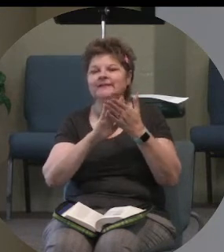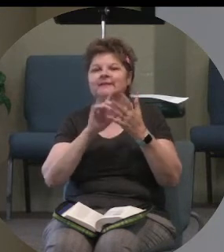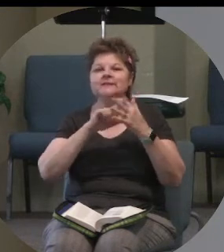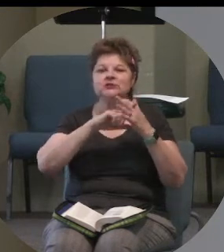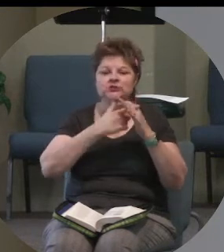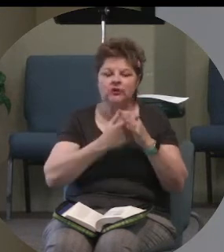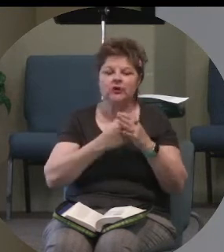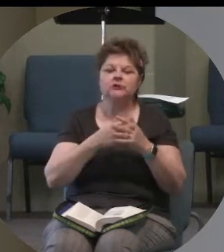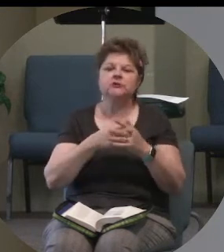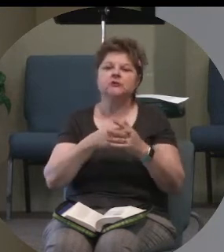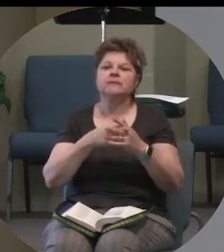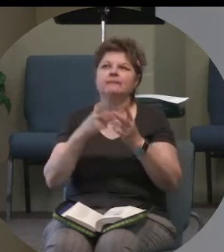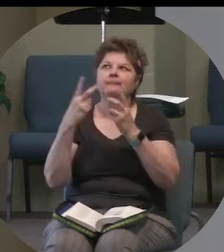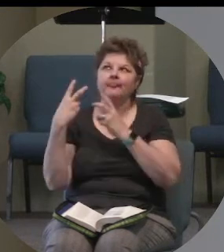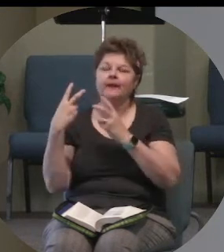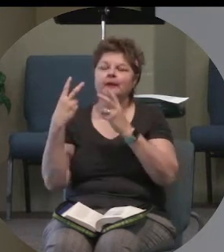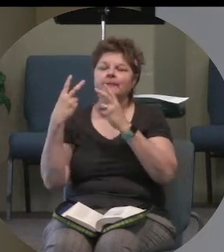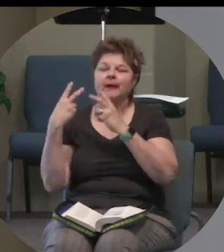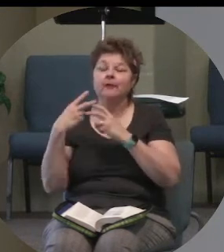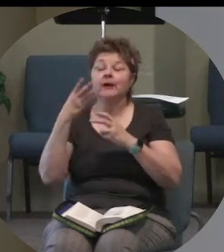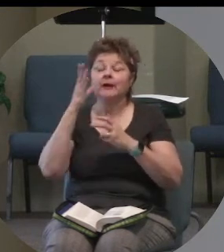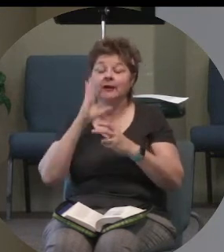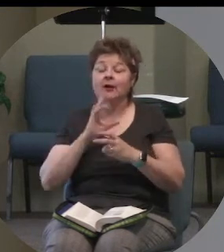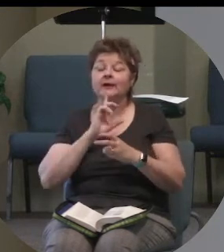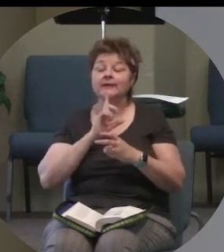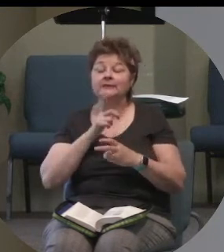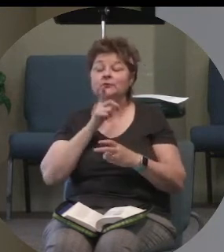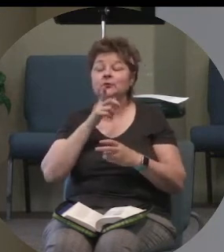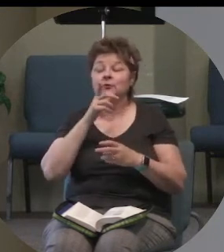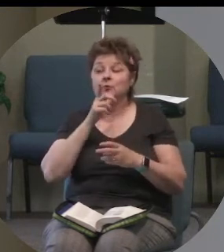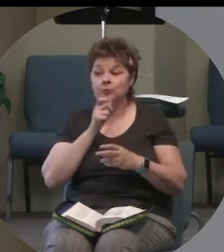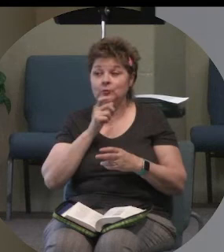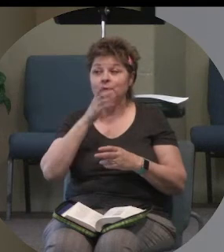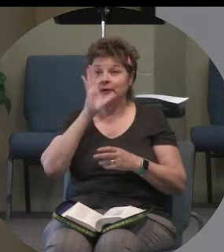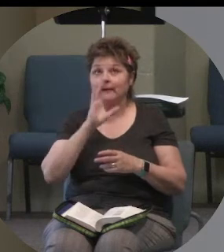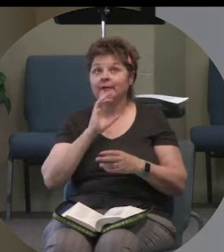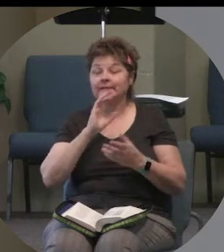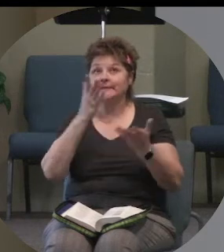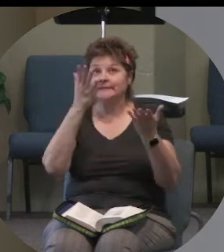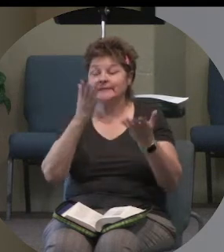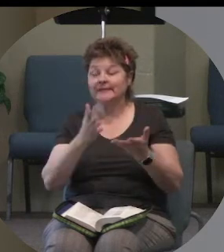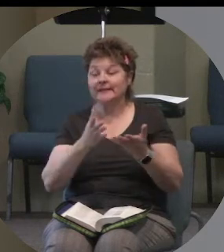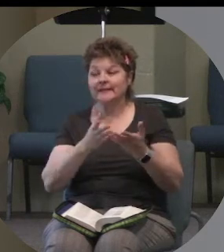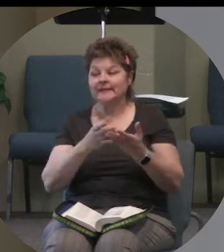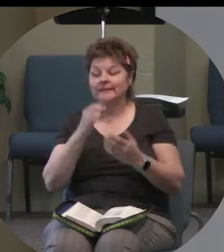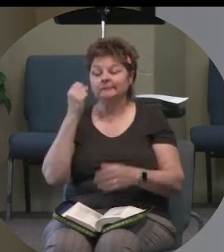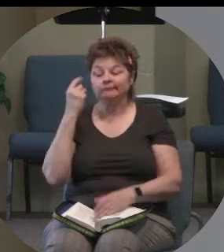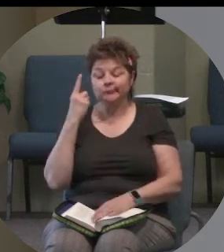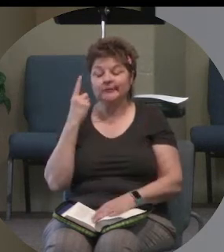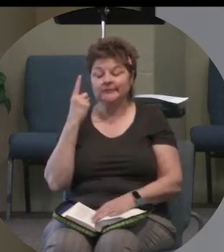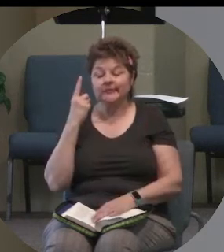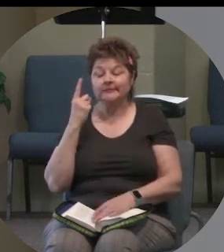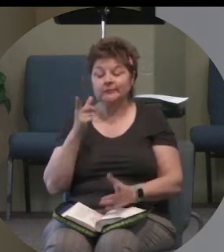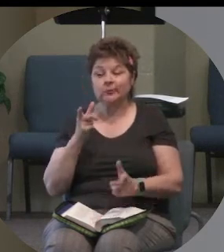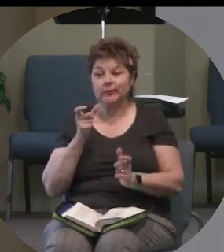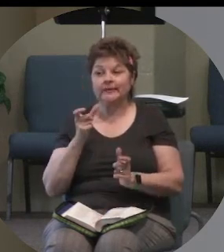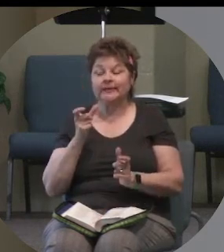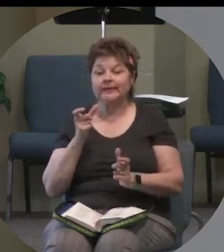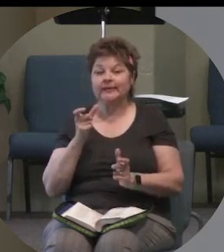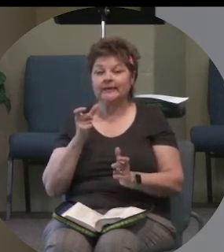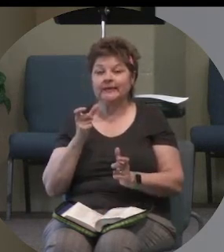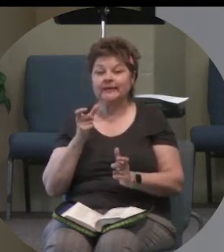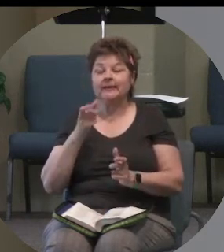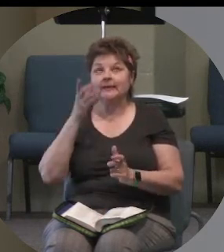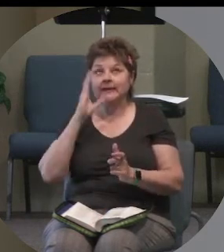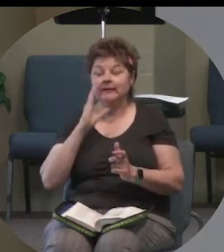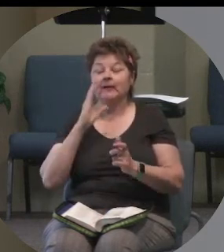looking back at what God is and who he is, right? He realizes very quickly, the Lord, the God enthroned